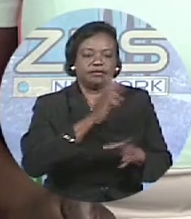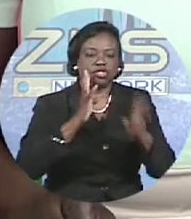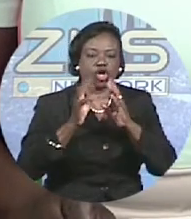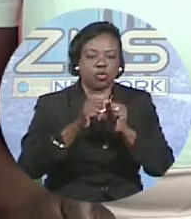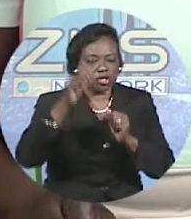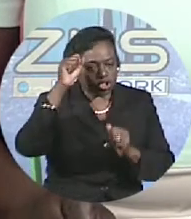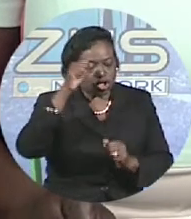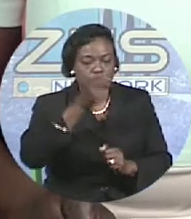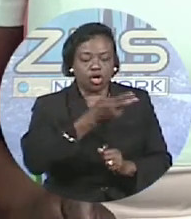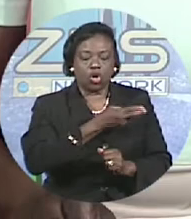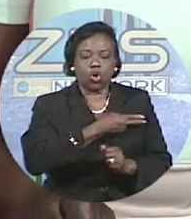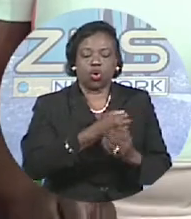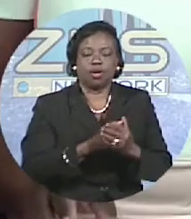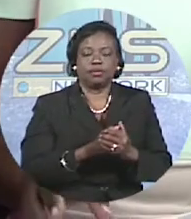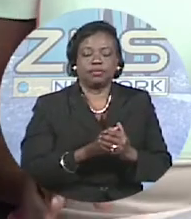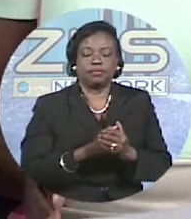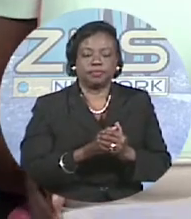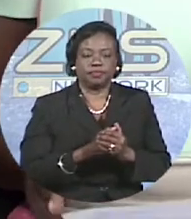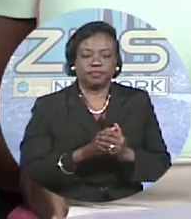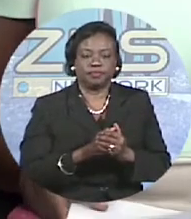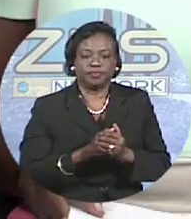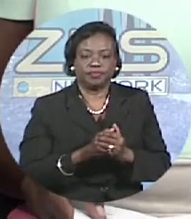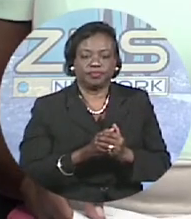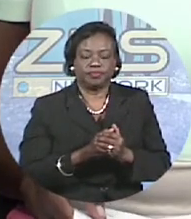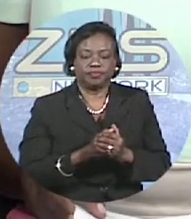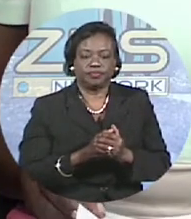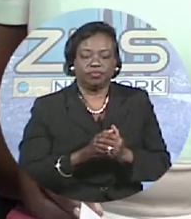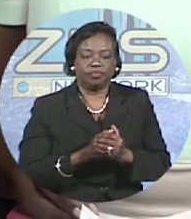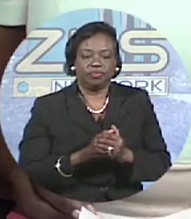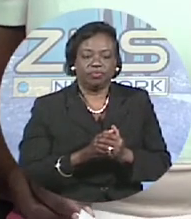on the nomination process.